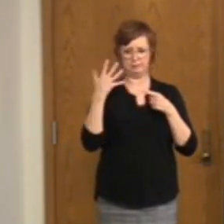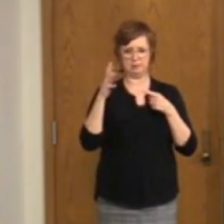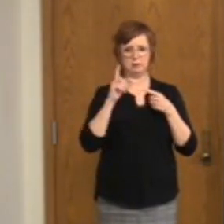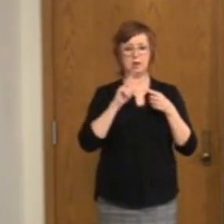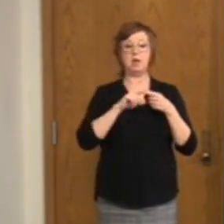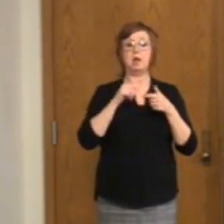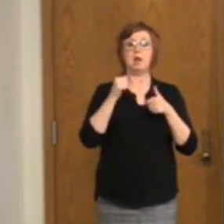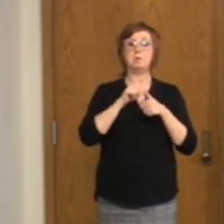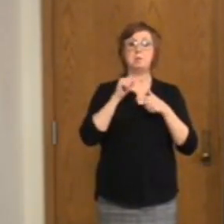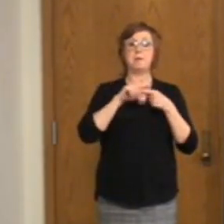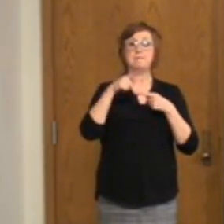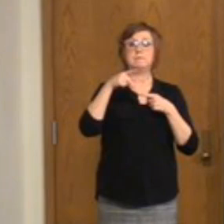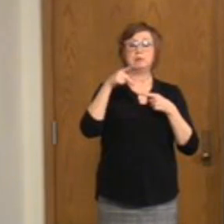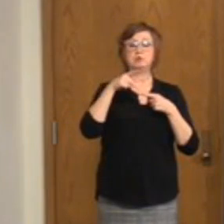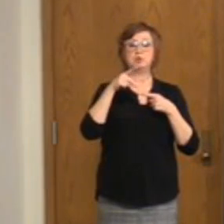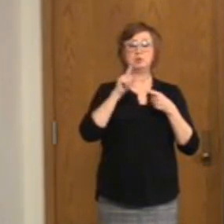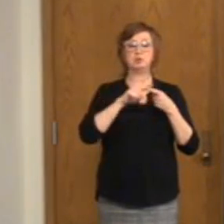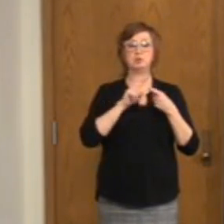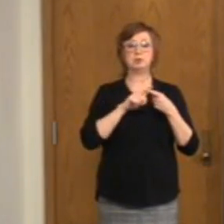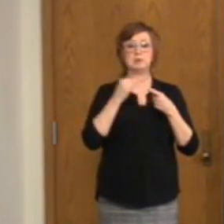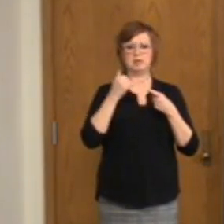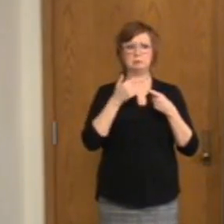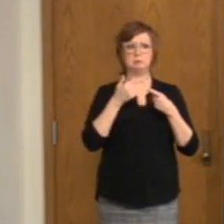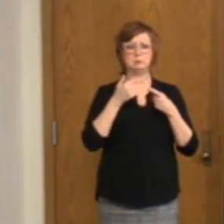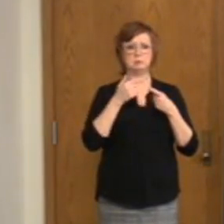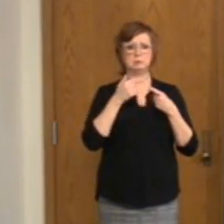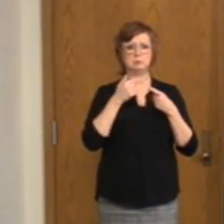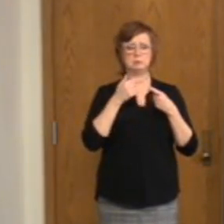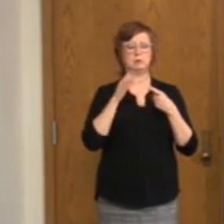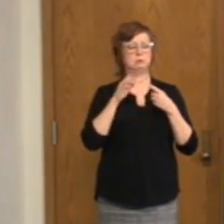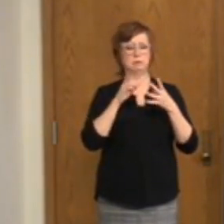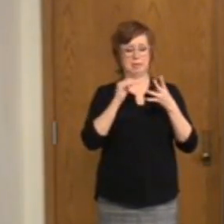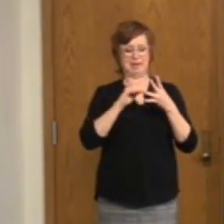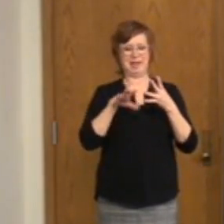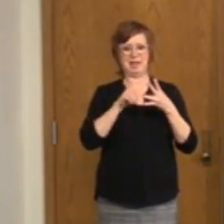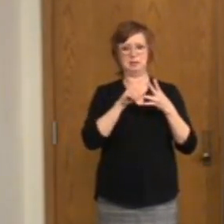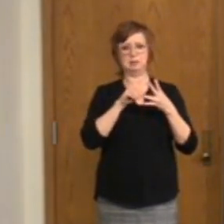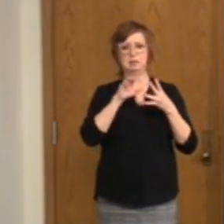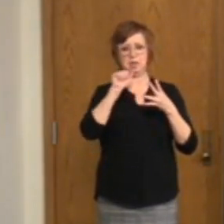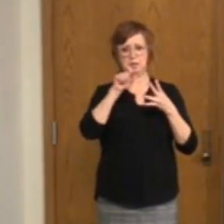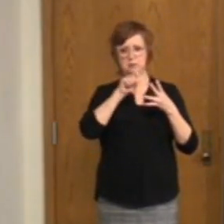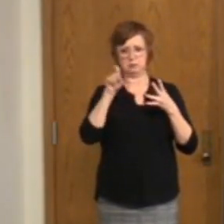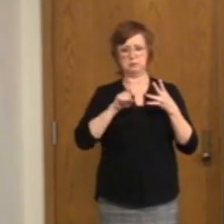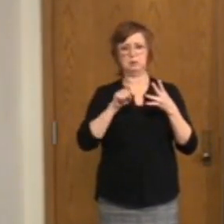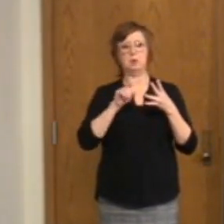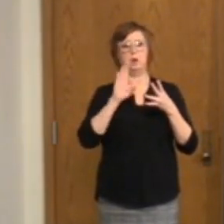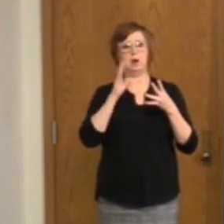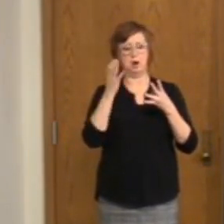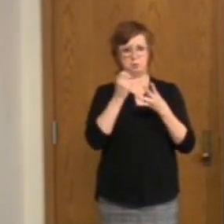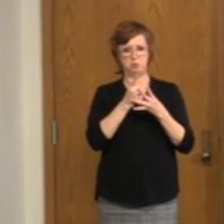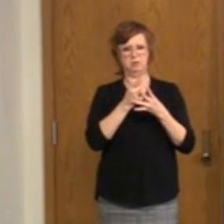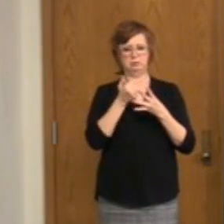We're going to start using them, using AstraZeneca a few days ago. We will start using AstraZeneca next week.